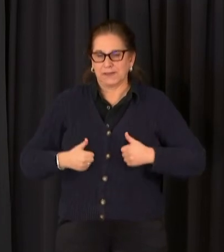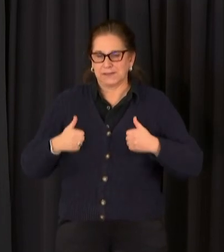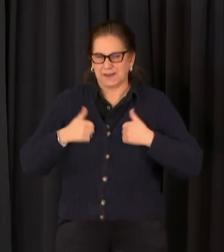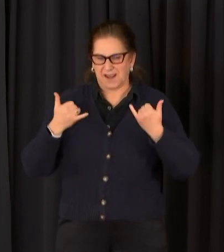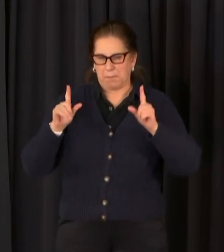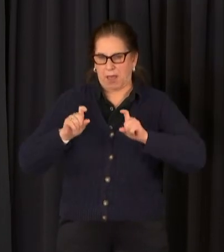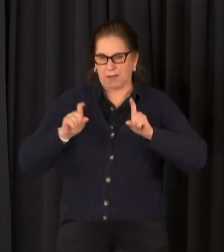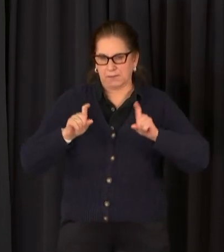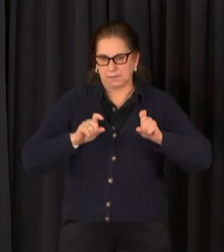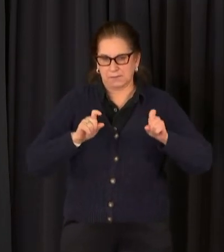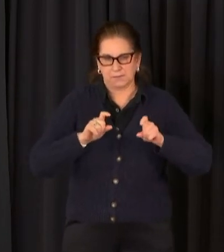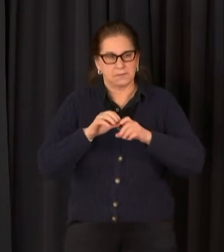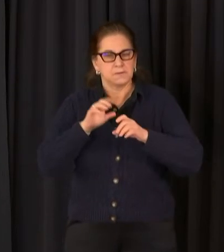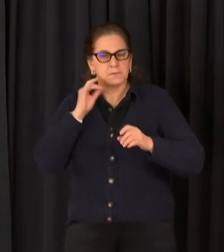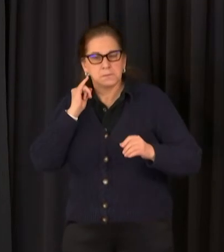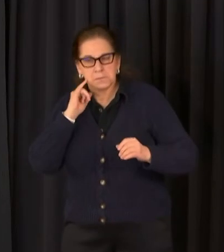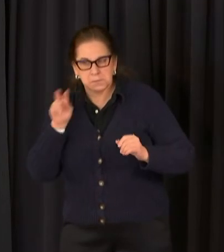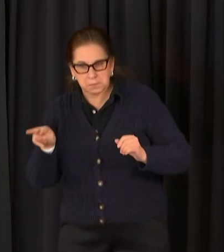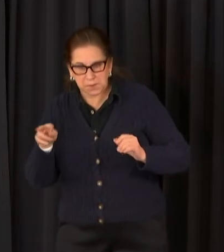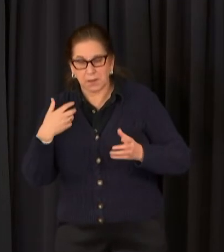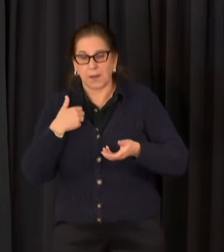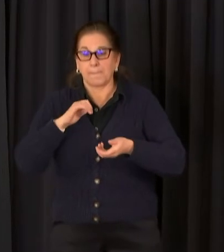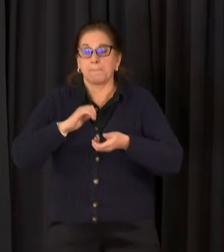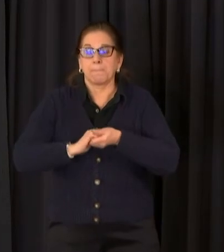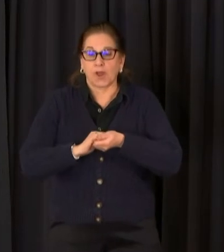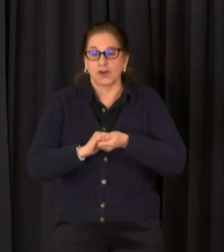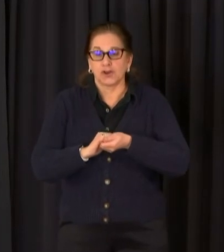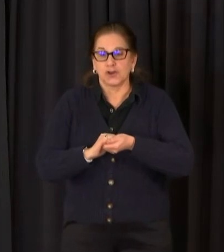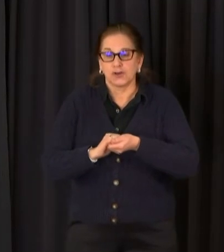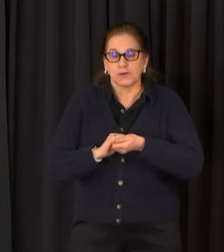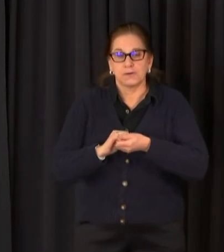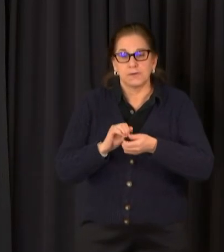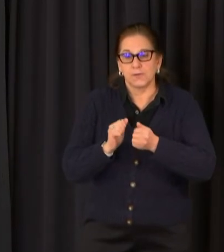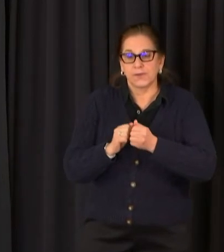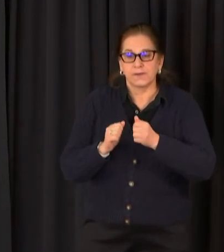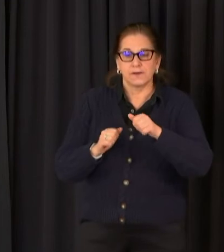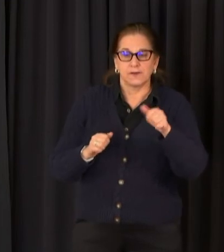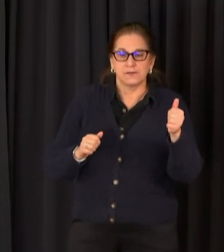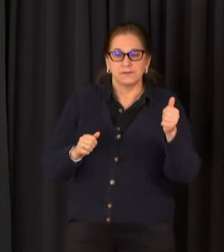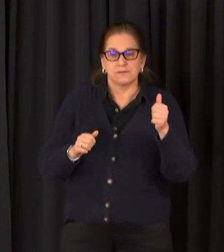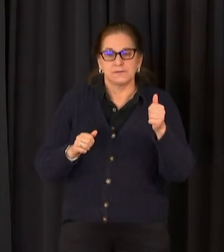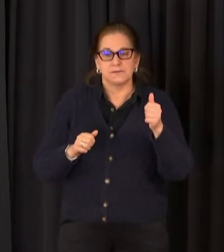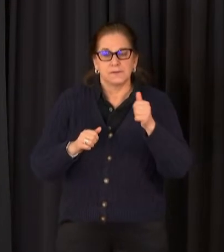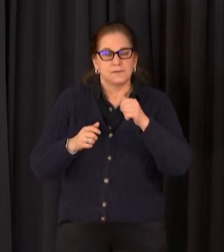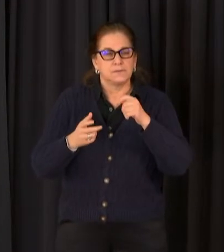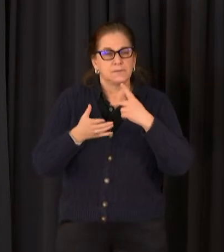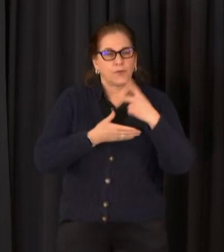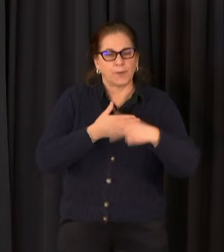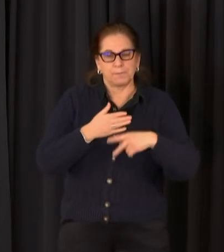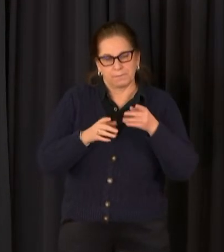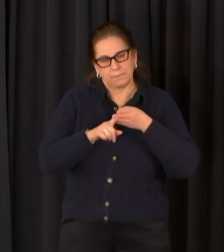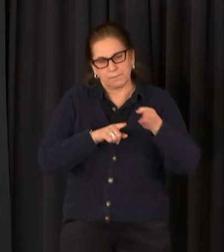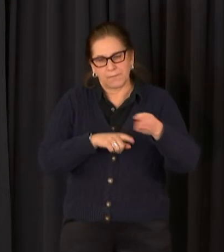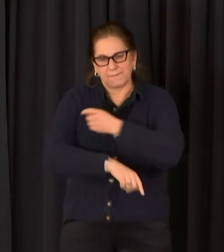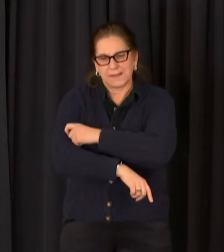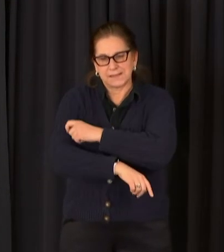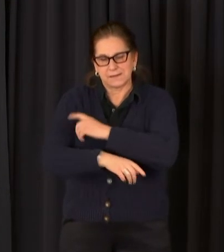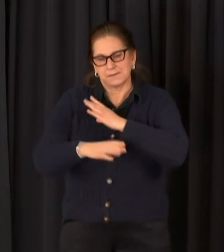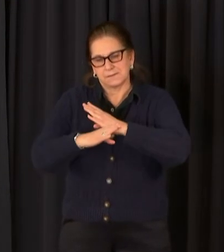DC Health is also in a partnership to spread the word about the vaccine program. So